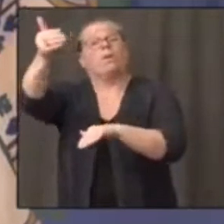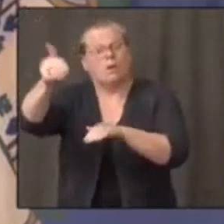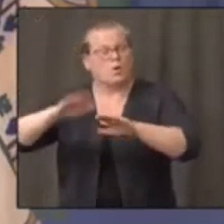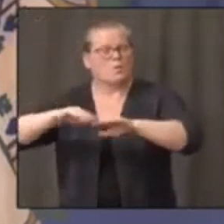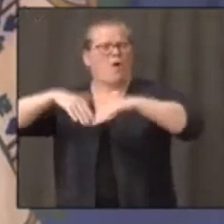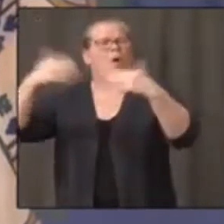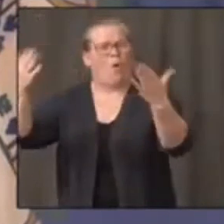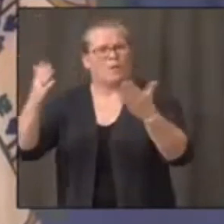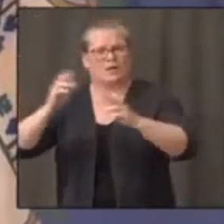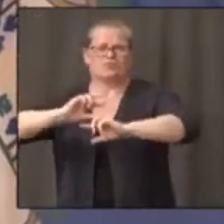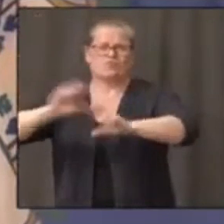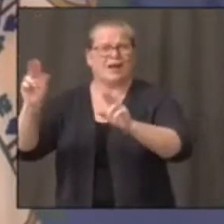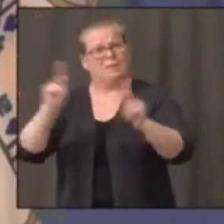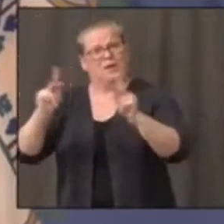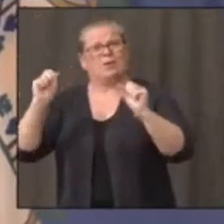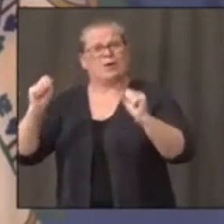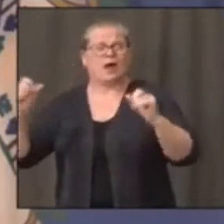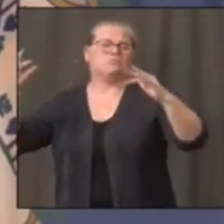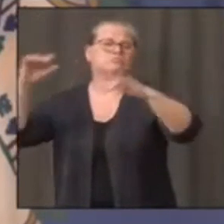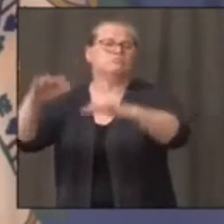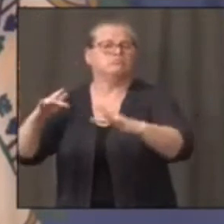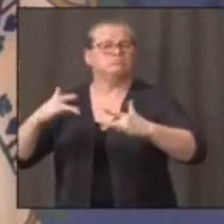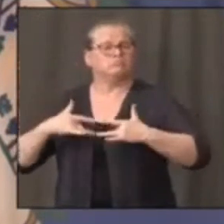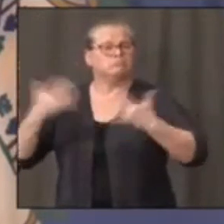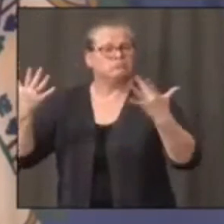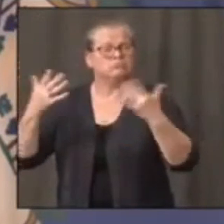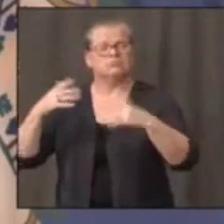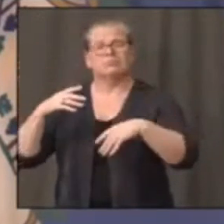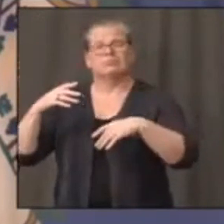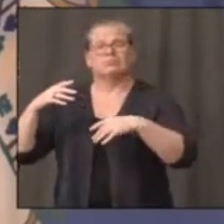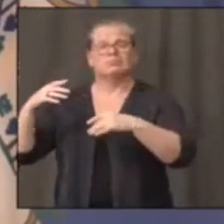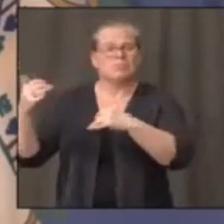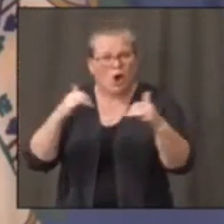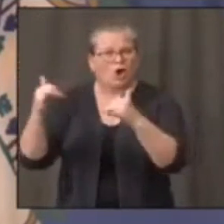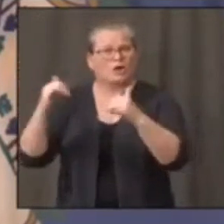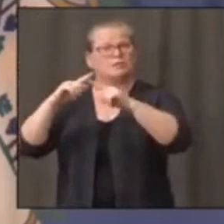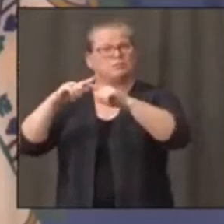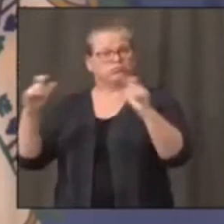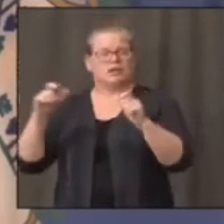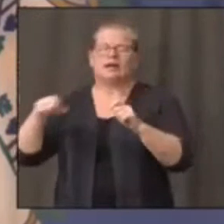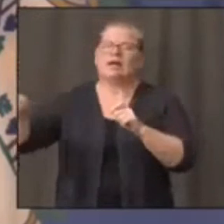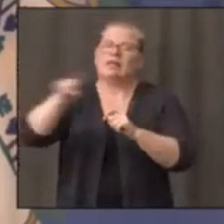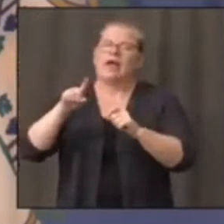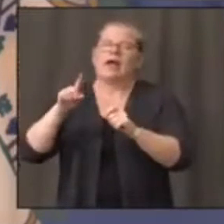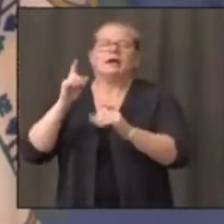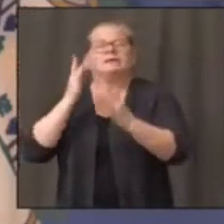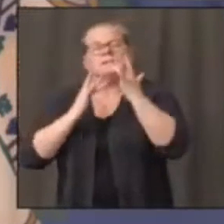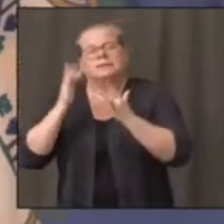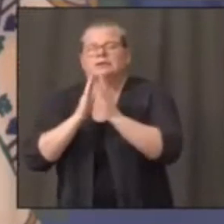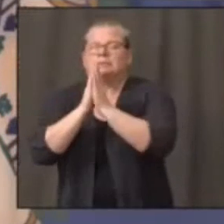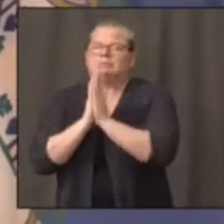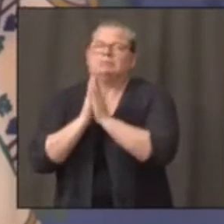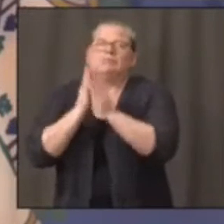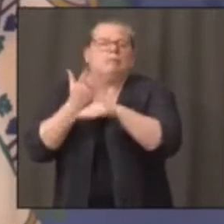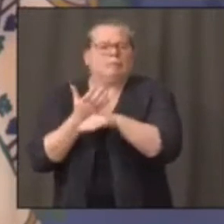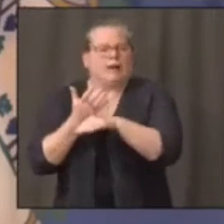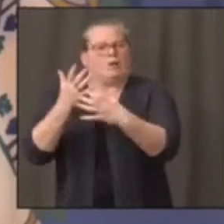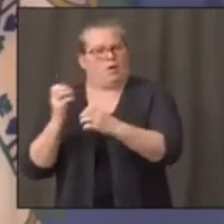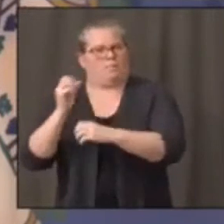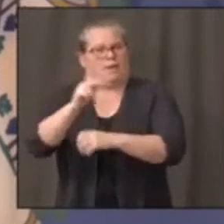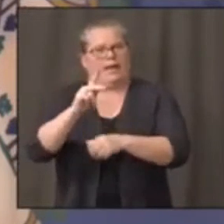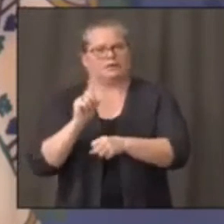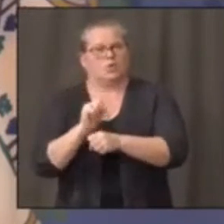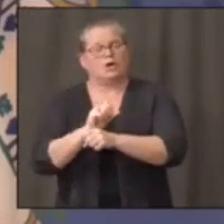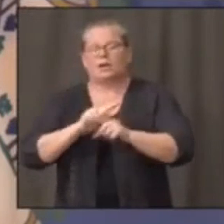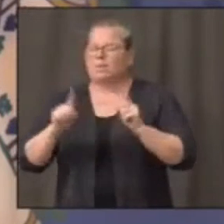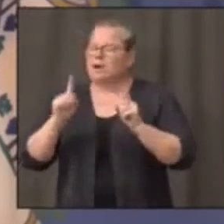desperate to get back to work and said everything we do, we got to do through a public health lens. We're going to have to wait a little bit longer. And on the flip